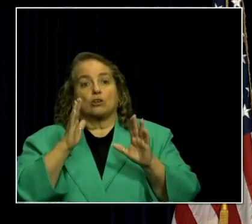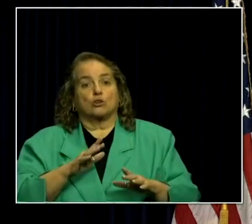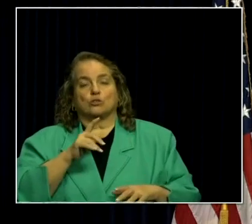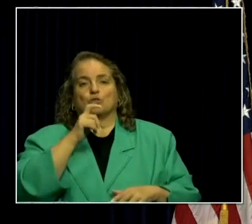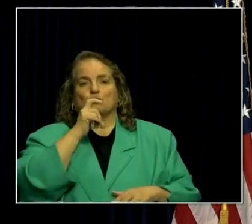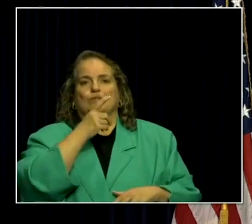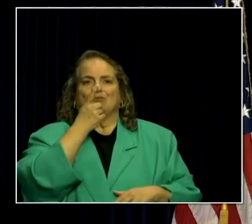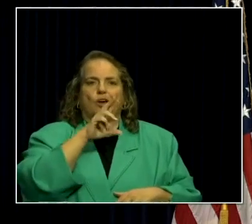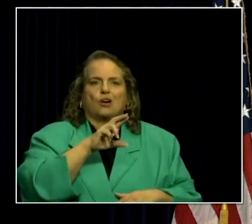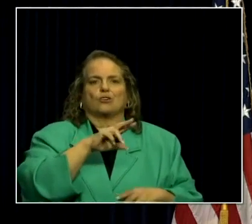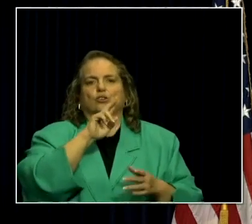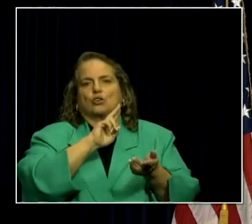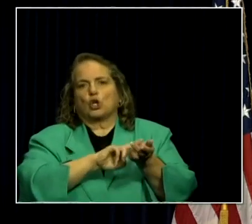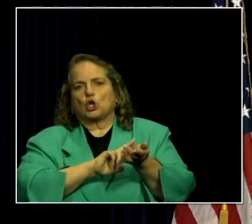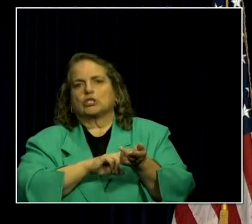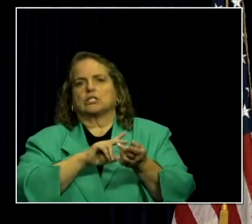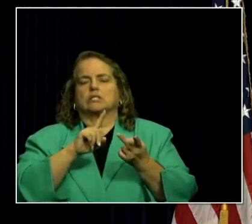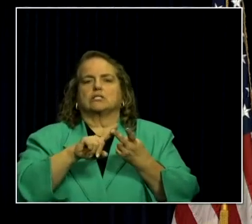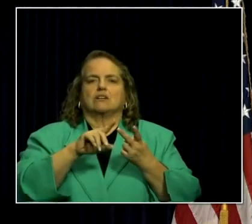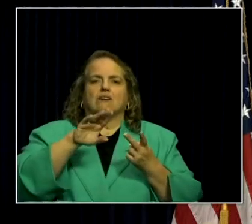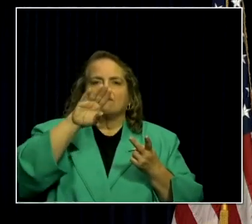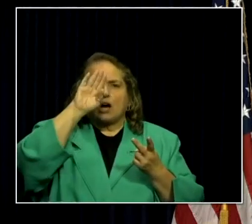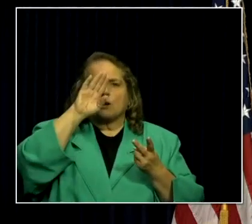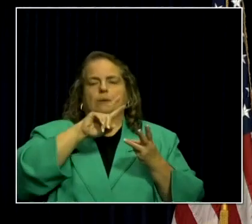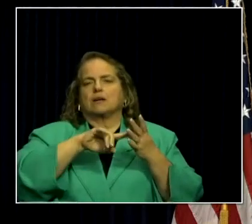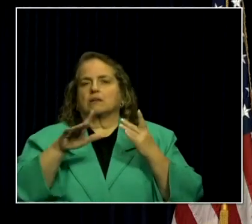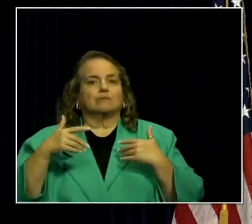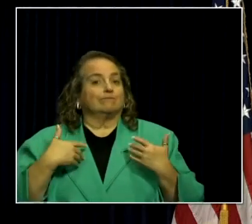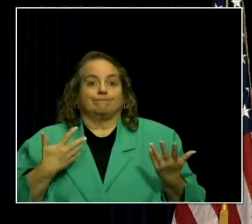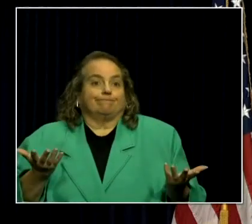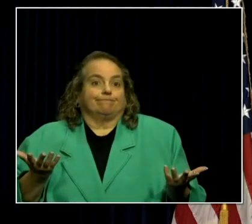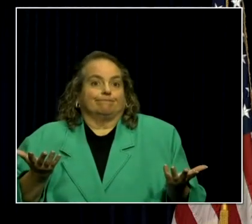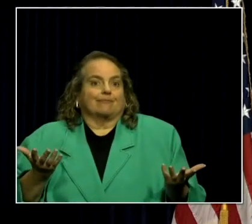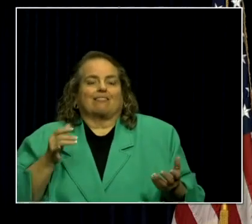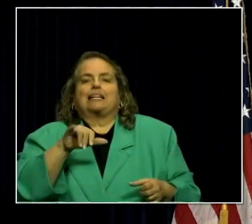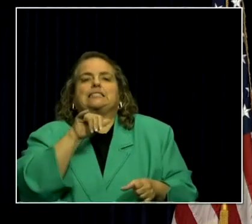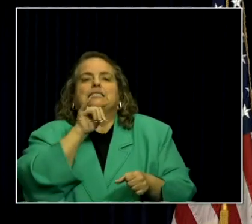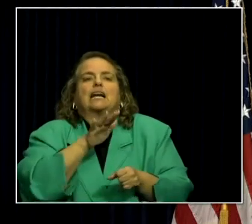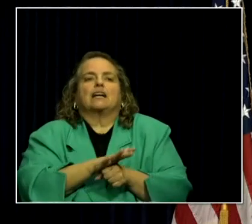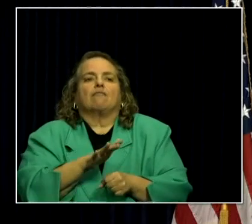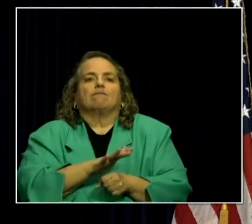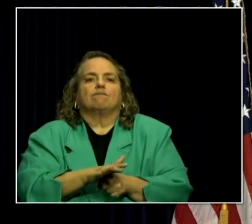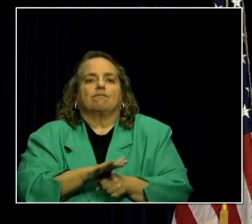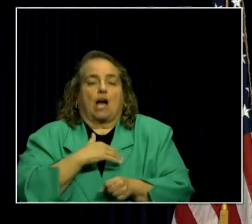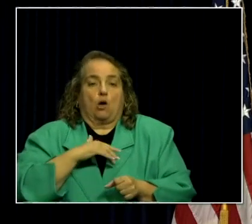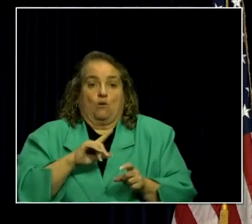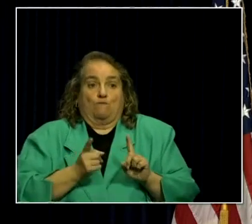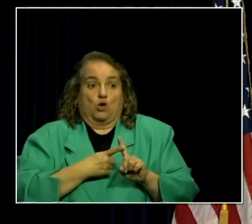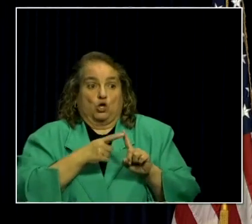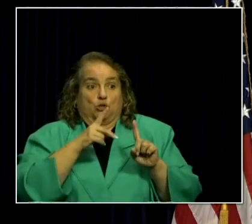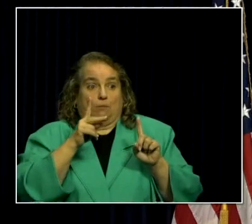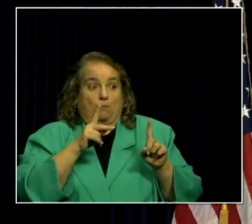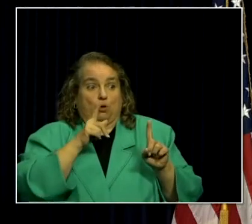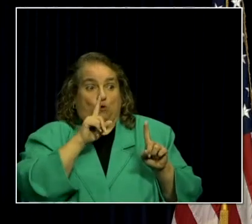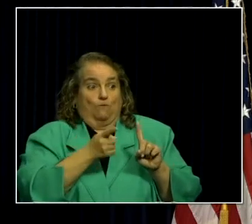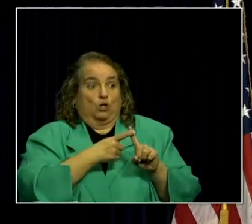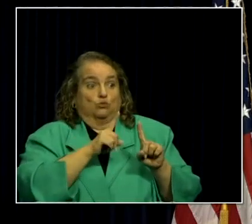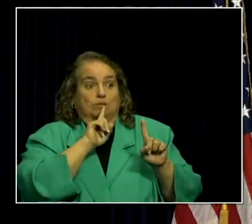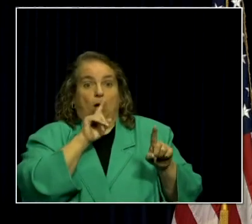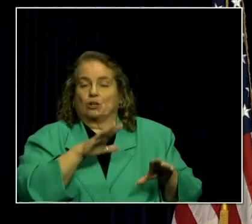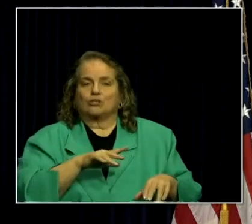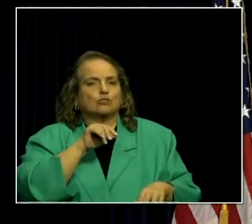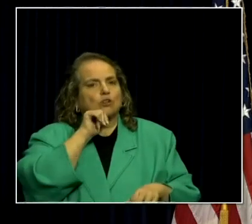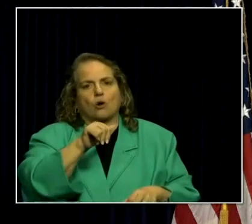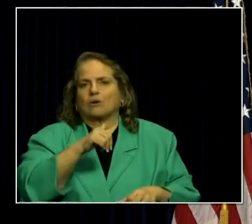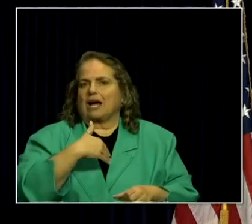That would take, you know, every day asking that group. But let me tell you, it's not enough. Our first responders do not have enough personal